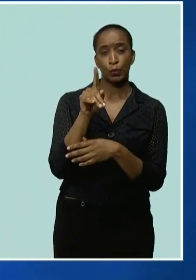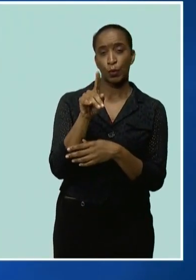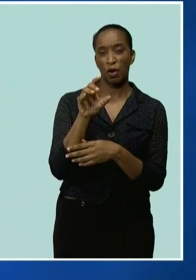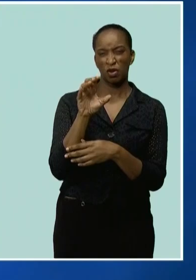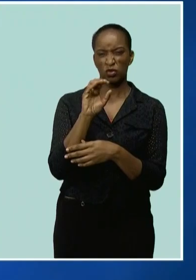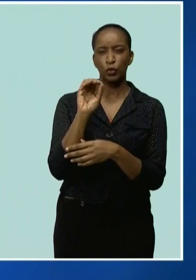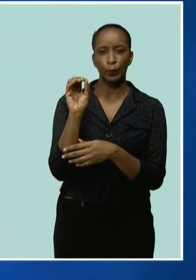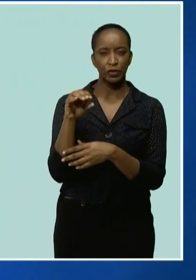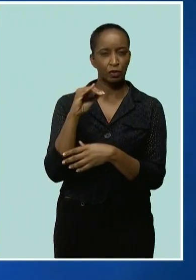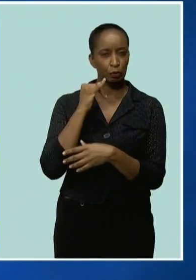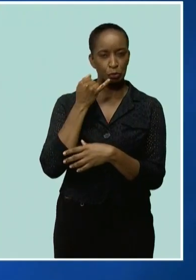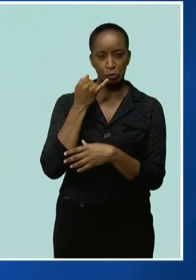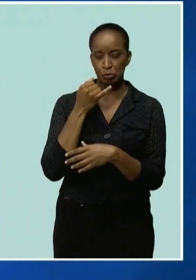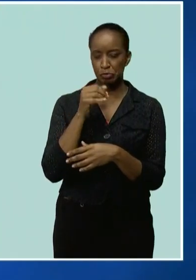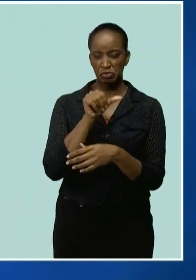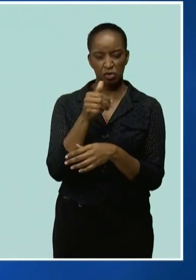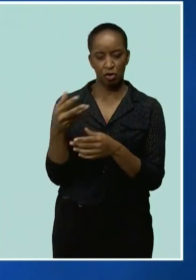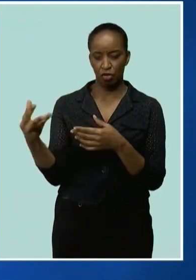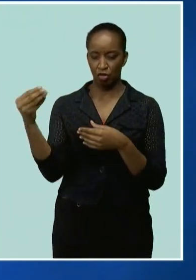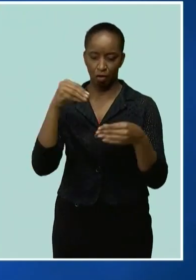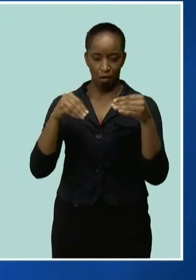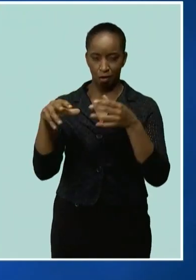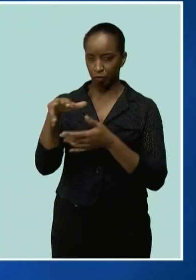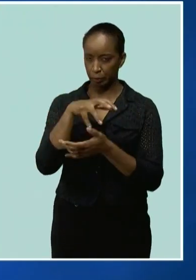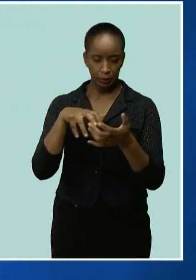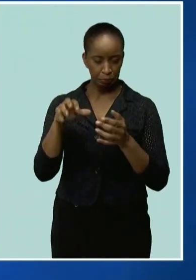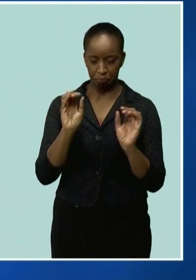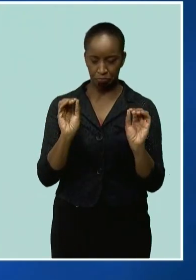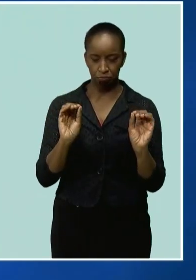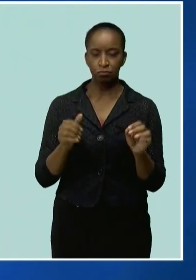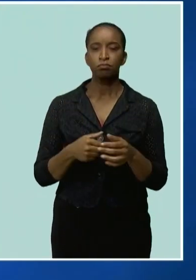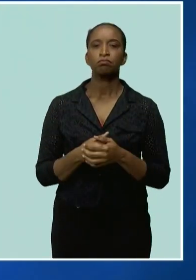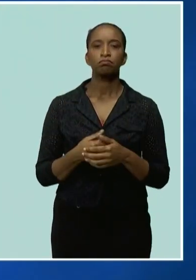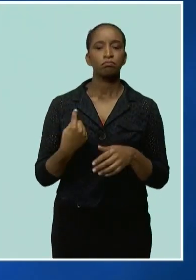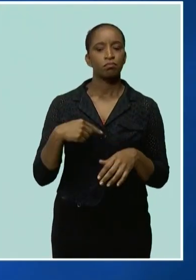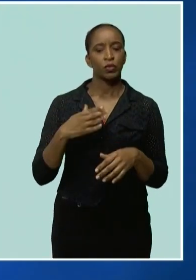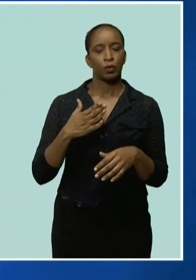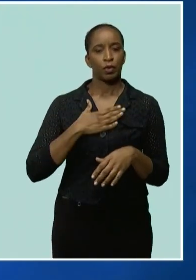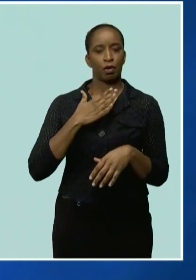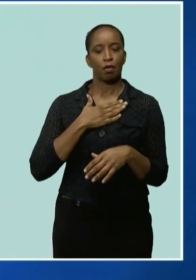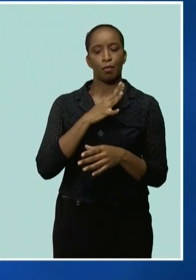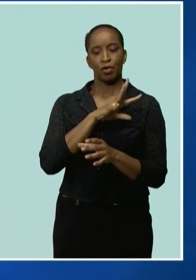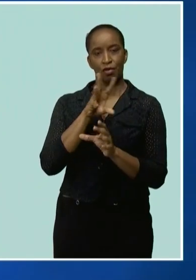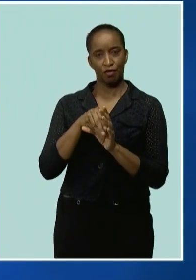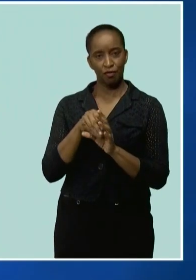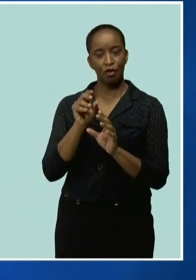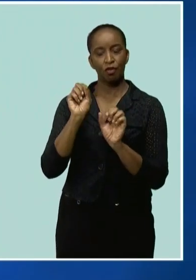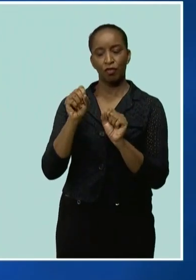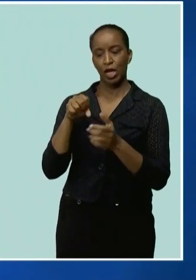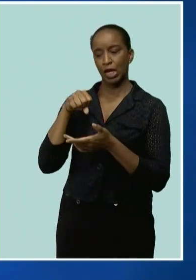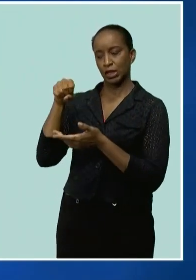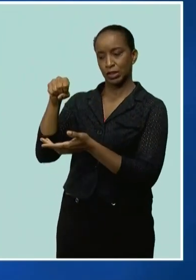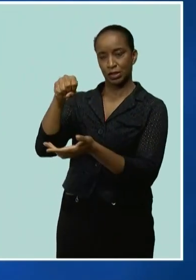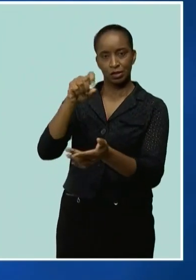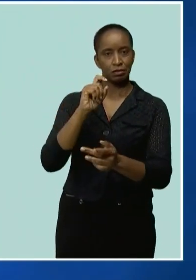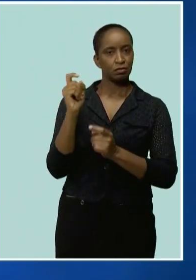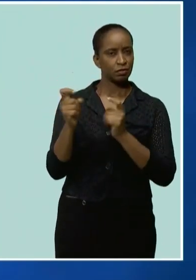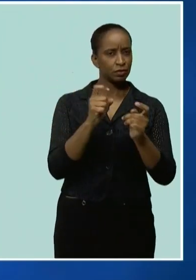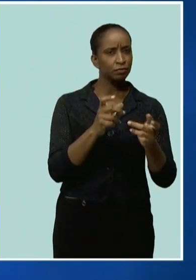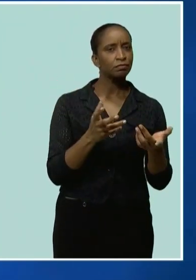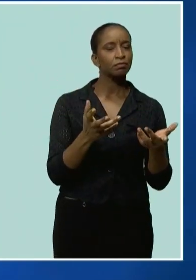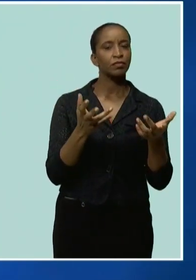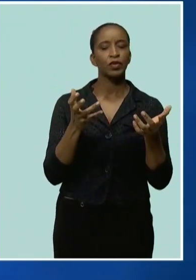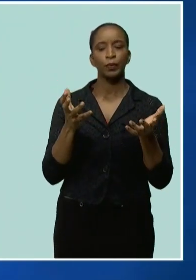approved. So we're just really, really pleased to be able to roll out this initiative, and we're hoping that we can help Barbadian parents to make